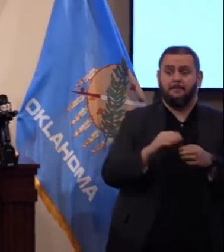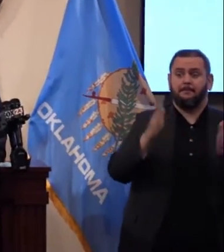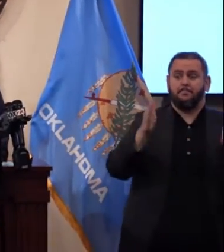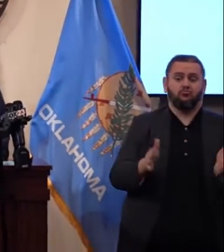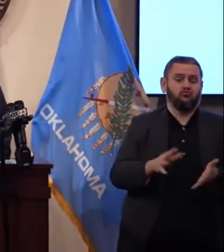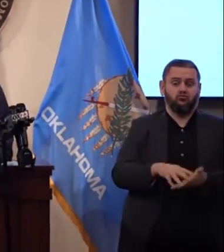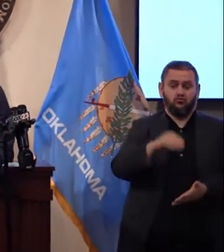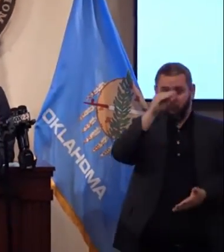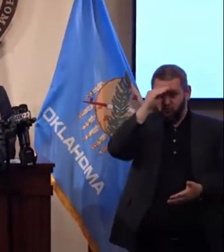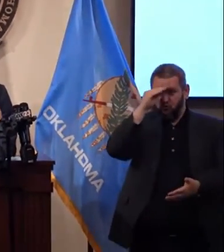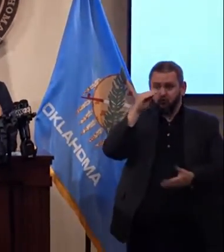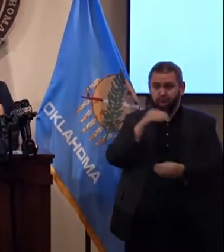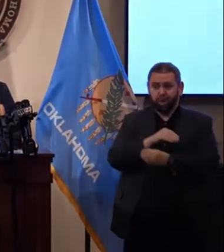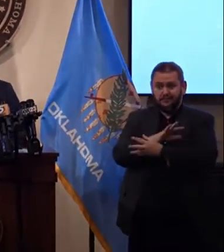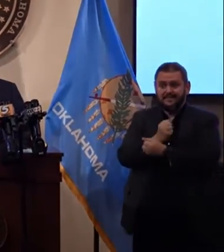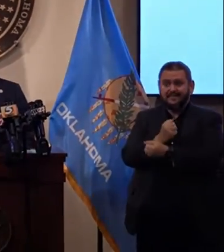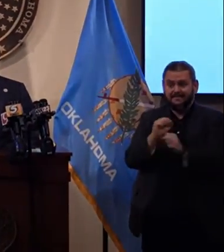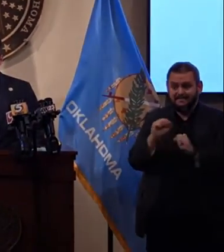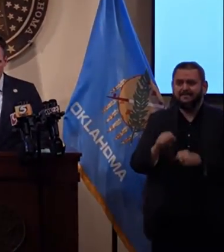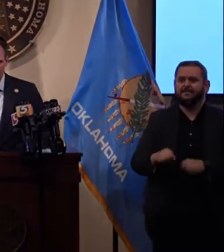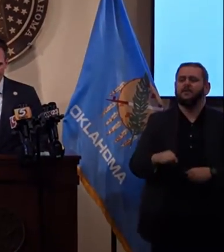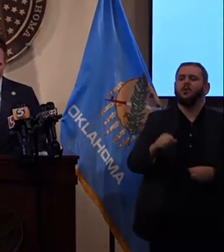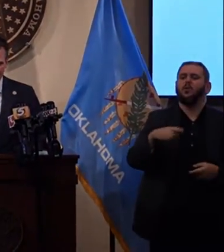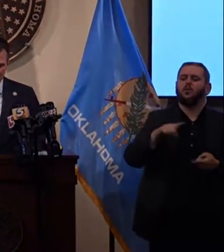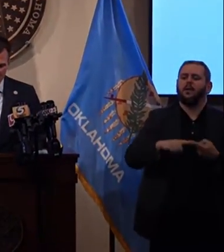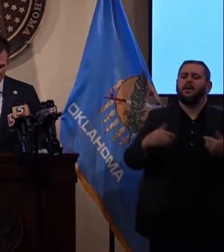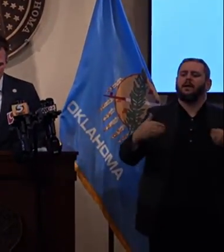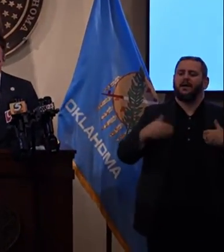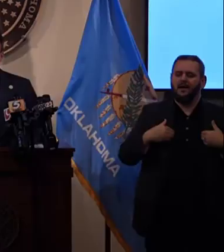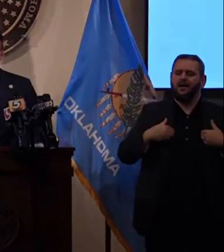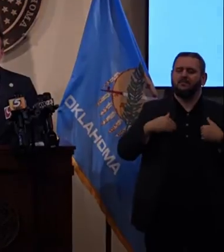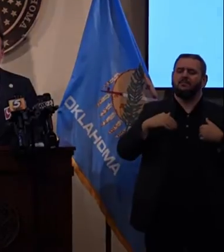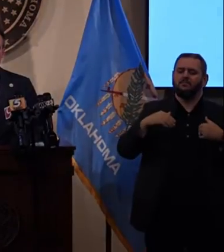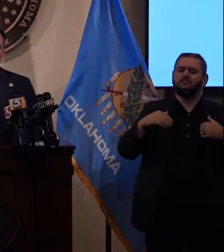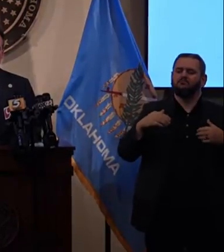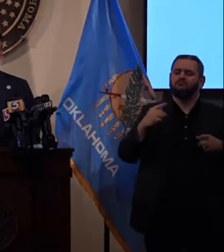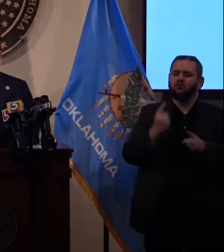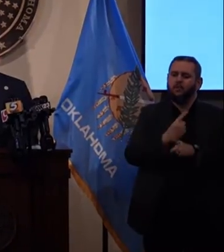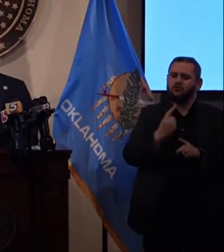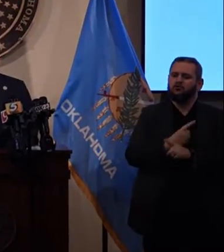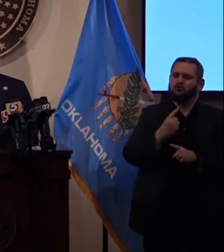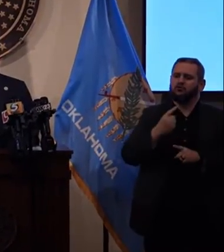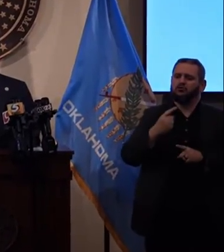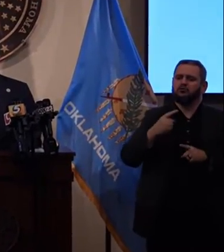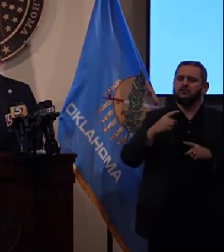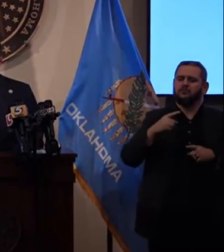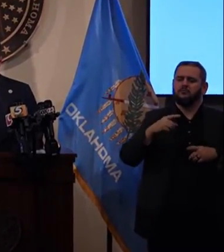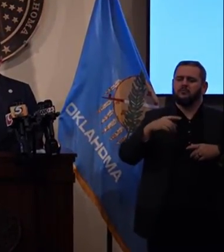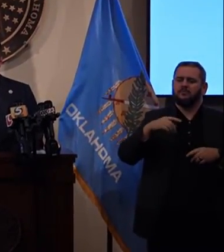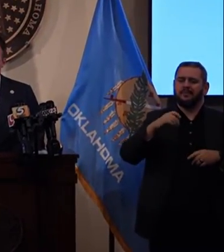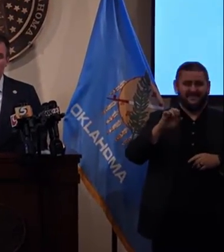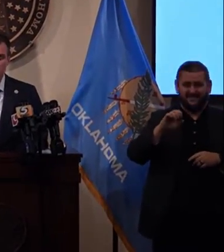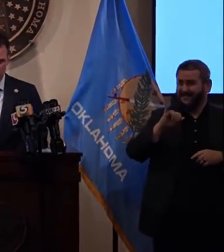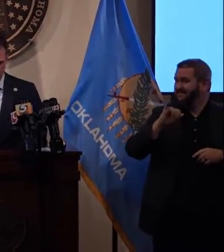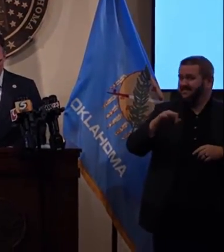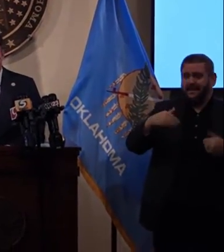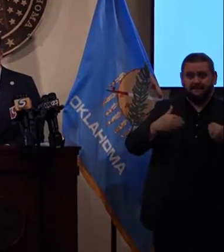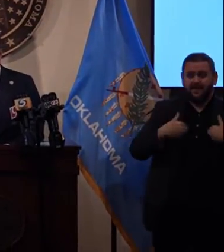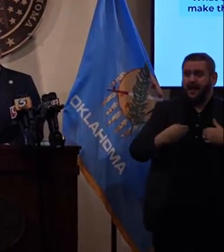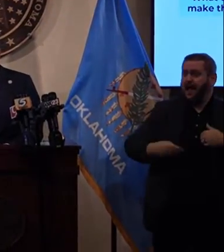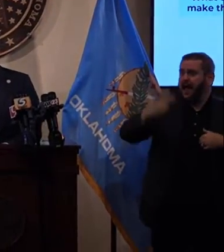safe when the appropriate protections are in place, even in communities with high transmission rates. Quote number